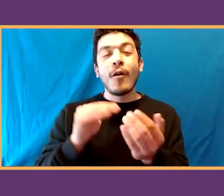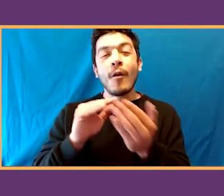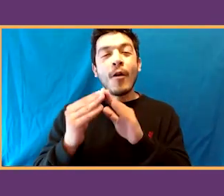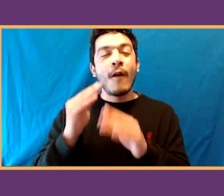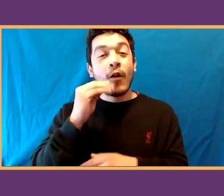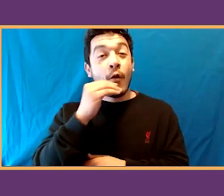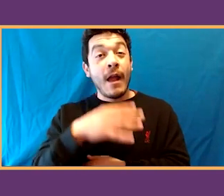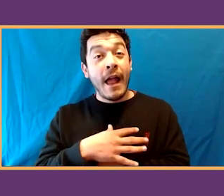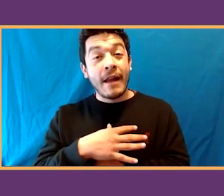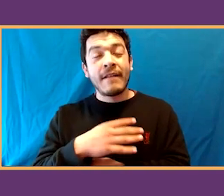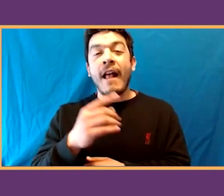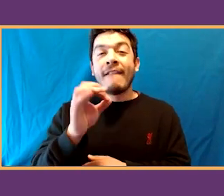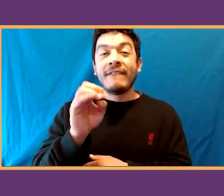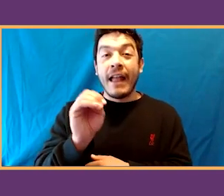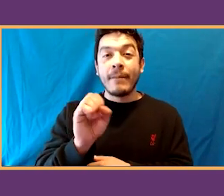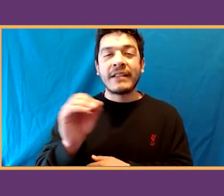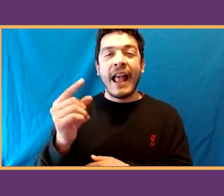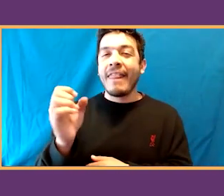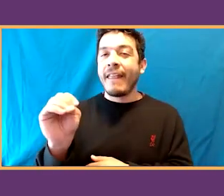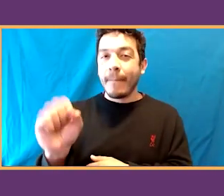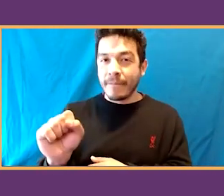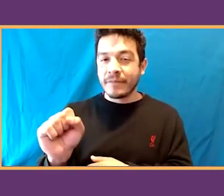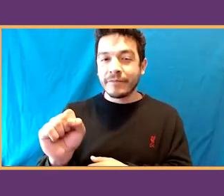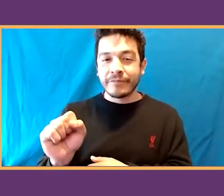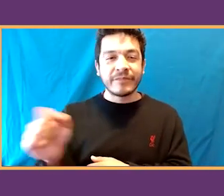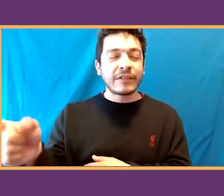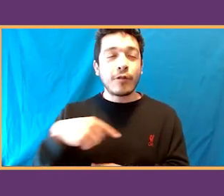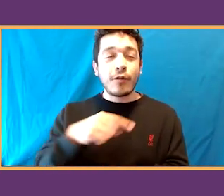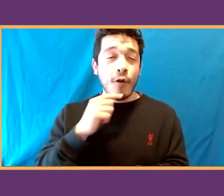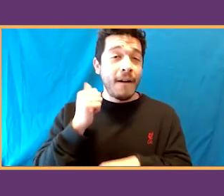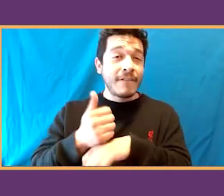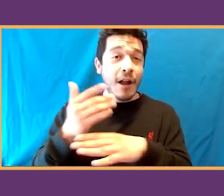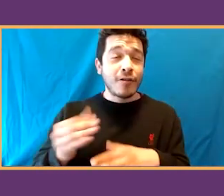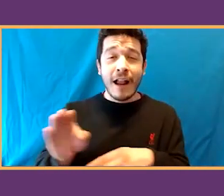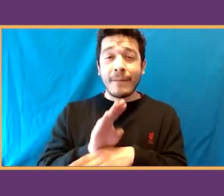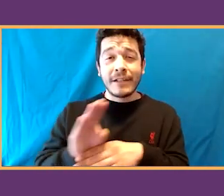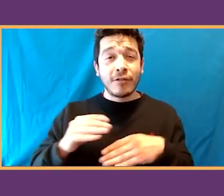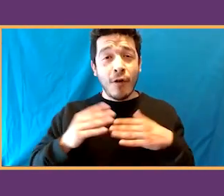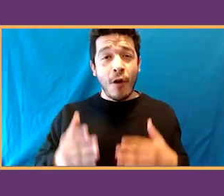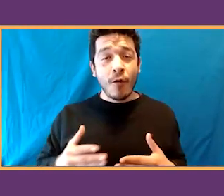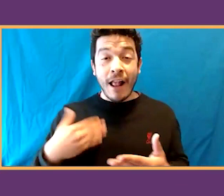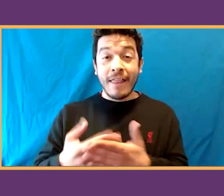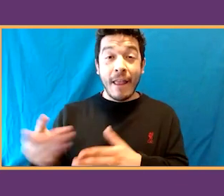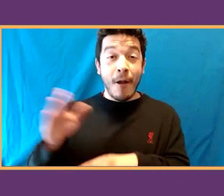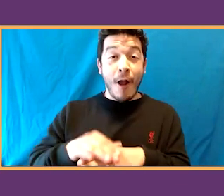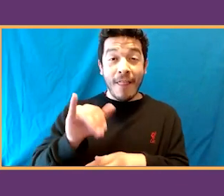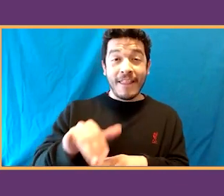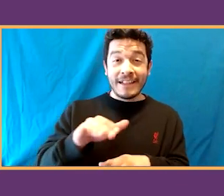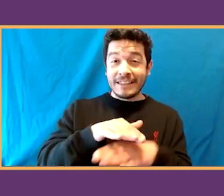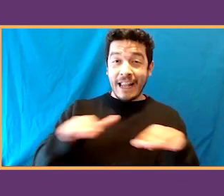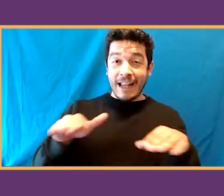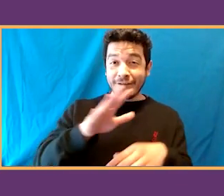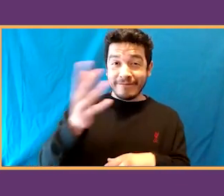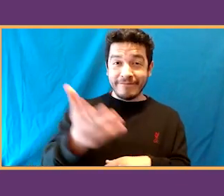and gentle thems who are company founders and business owners. Let's get them up on to the virtual